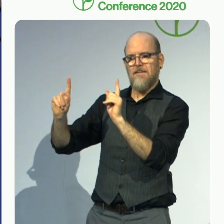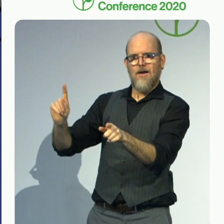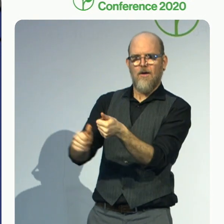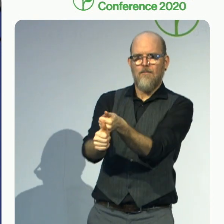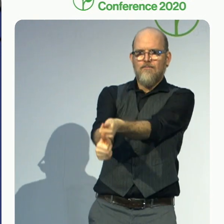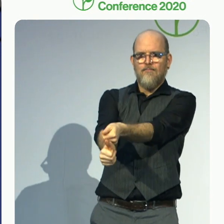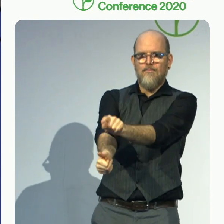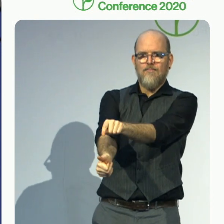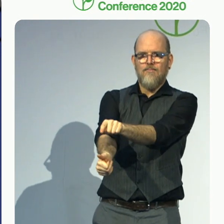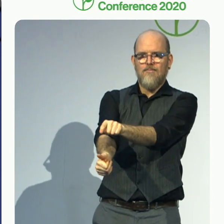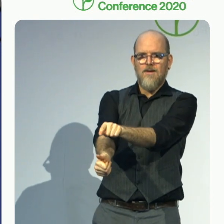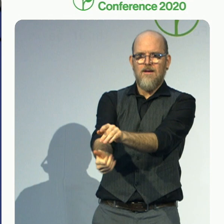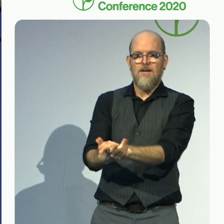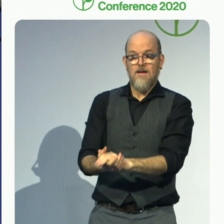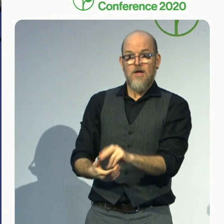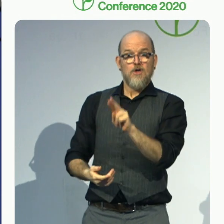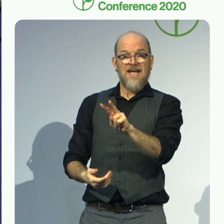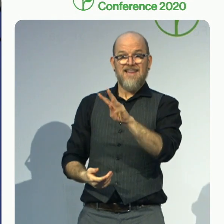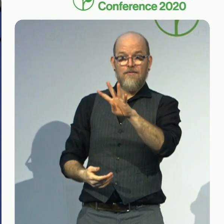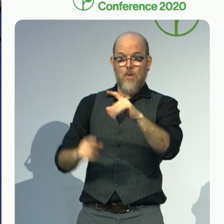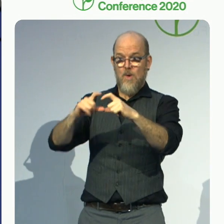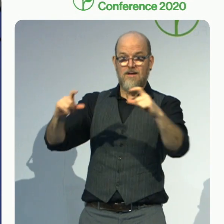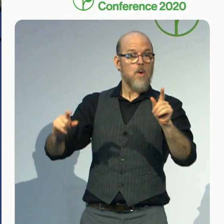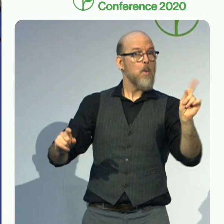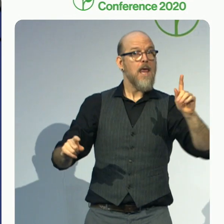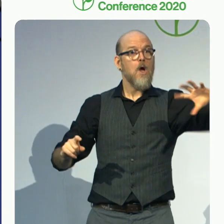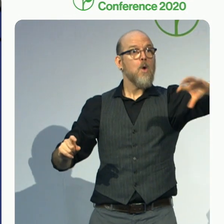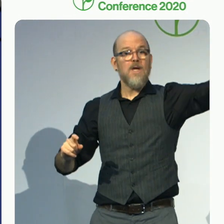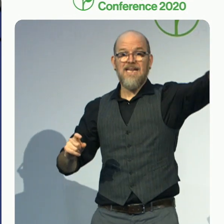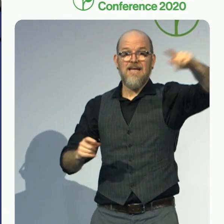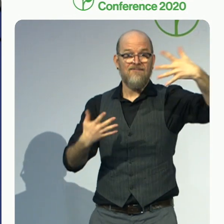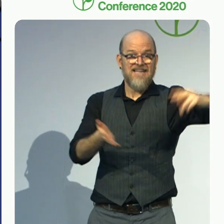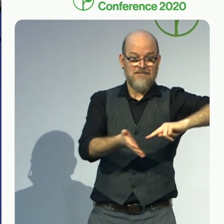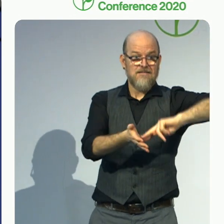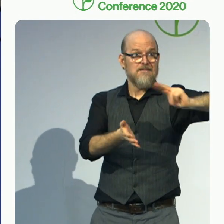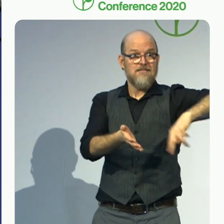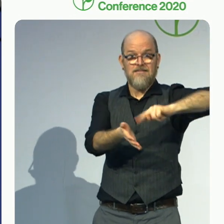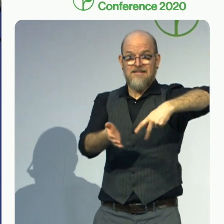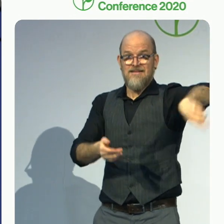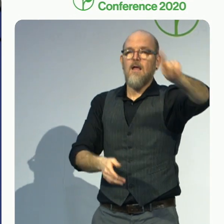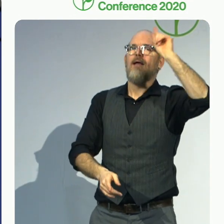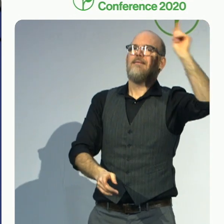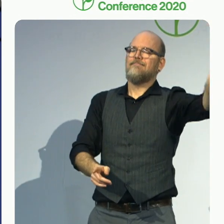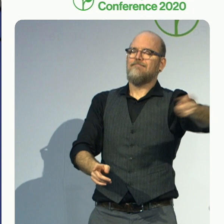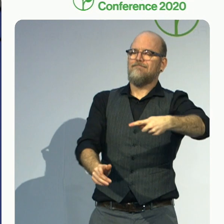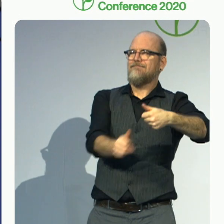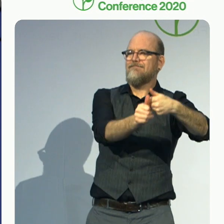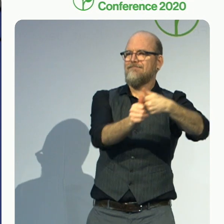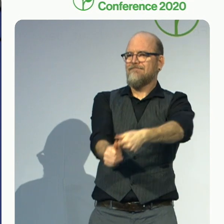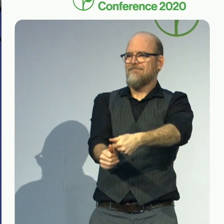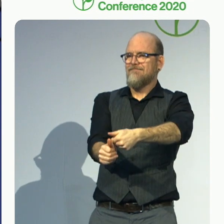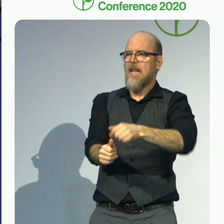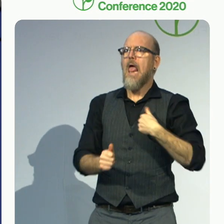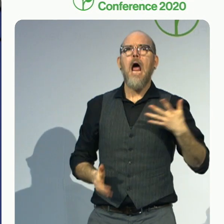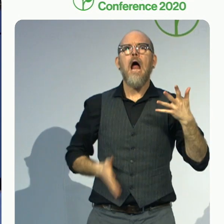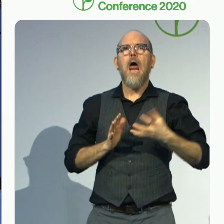to that. And I'll let my other fellow speakers speak, and there's a lot more I could say, but I don't want to hold the floor. Let's come back to that then. Nafisa,